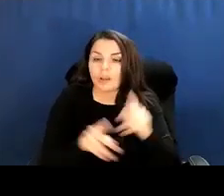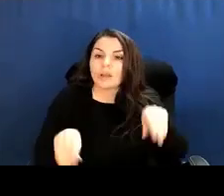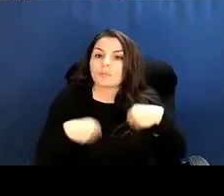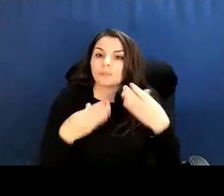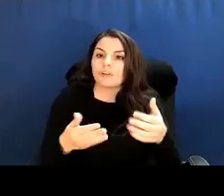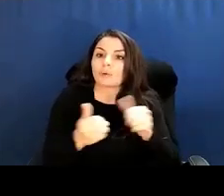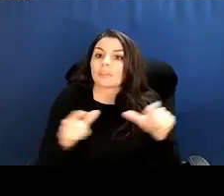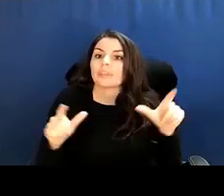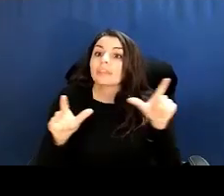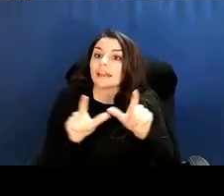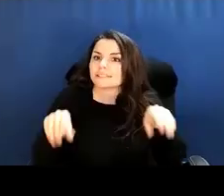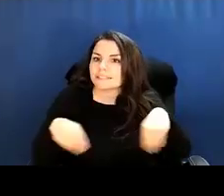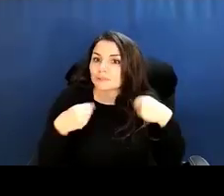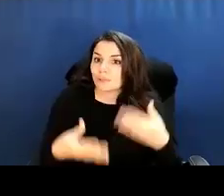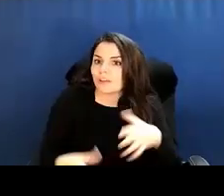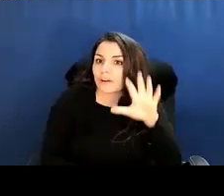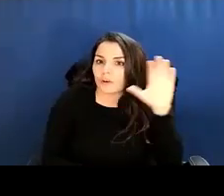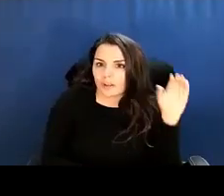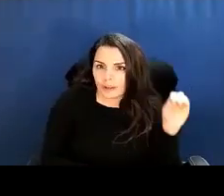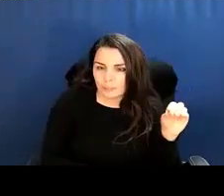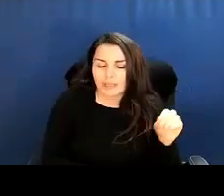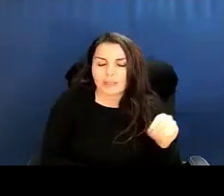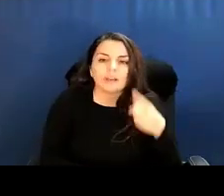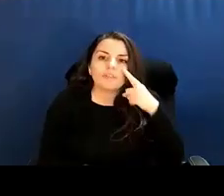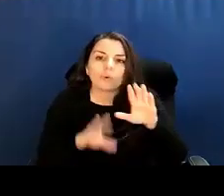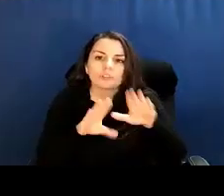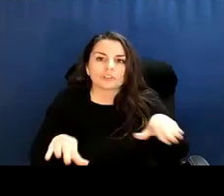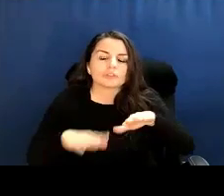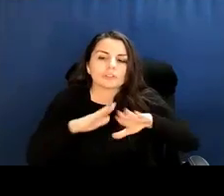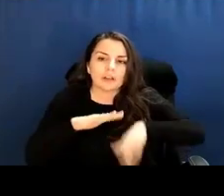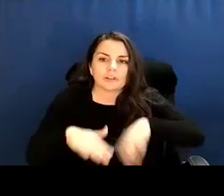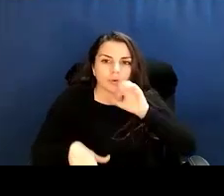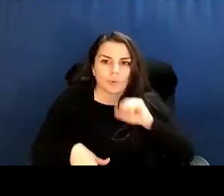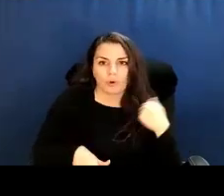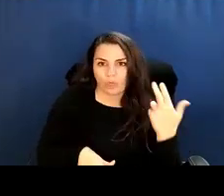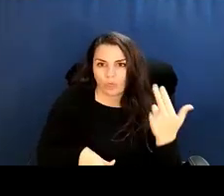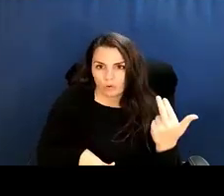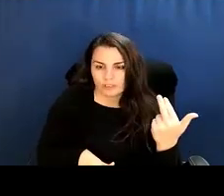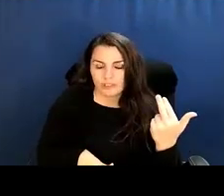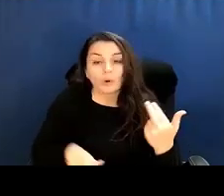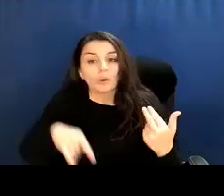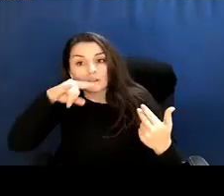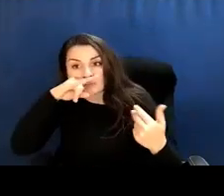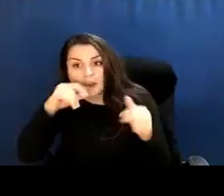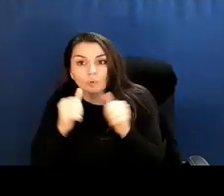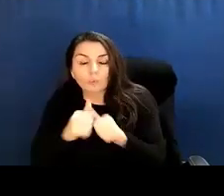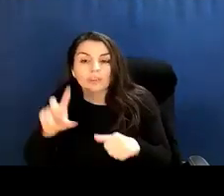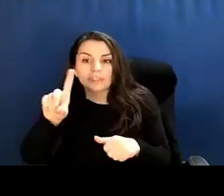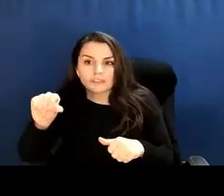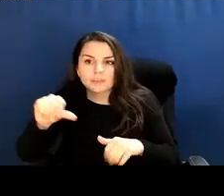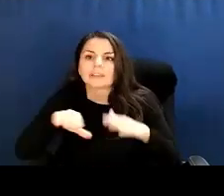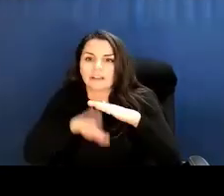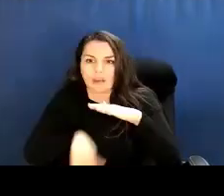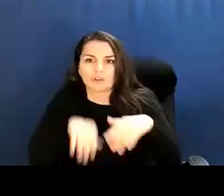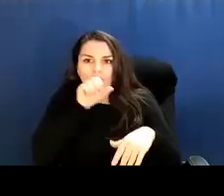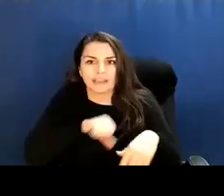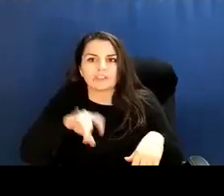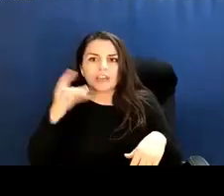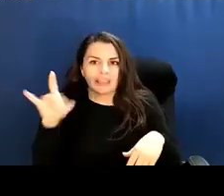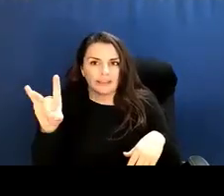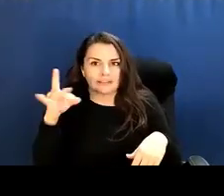we had a lot of questions at the booths too about the childcare costs. Can you just quickly review, like for fellowships that we did last